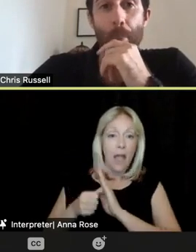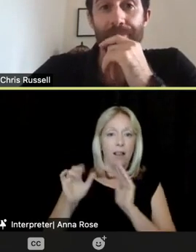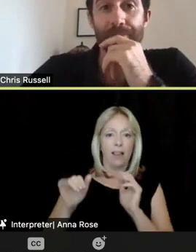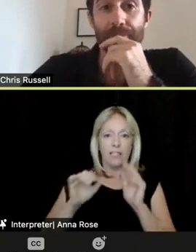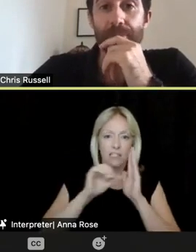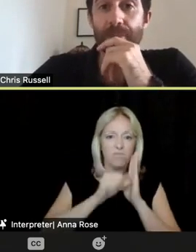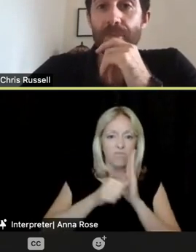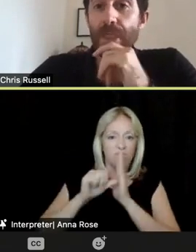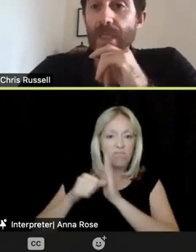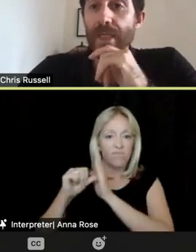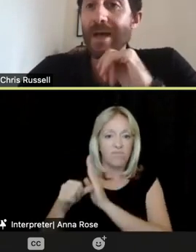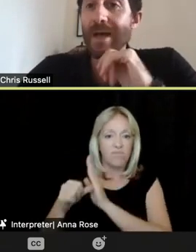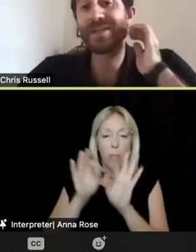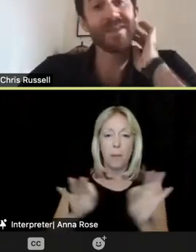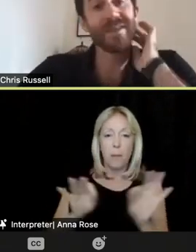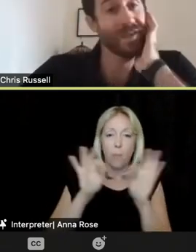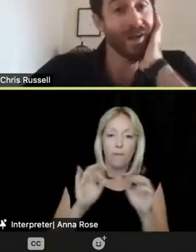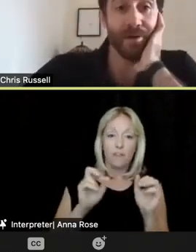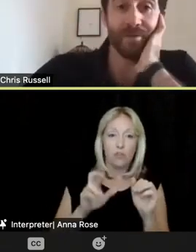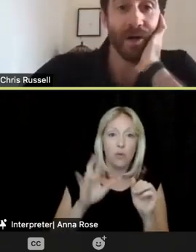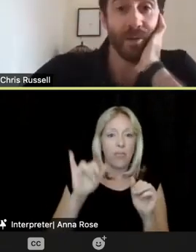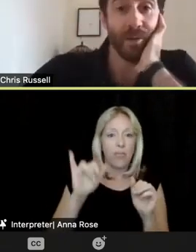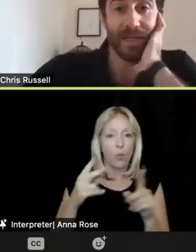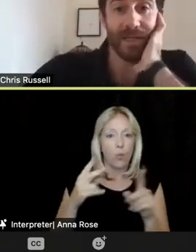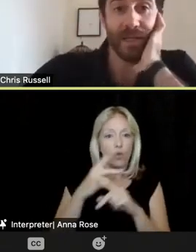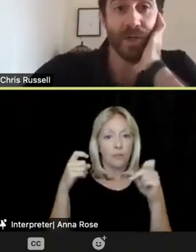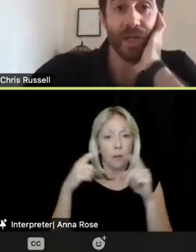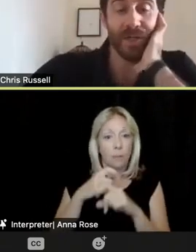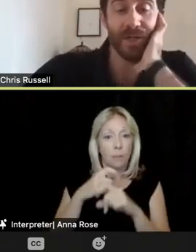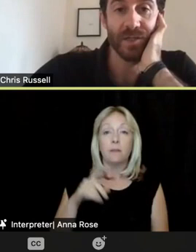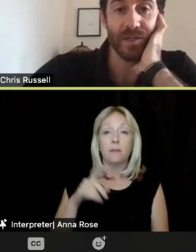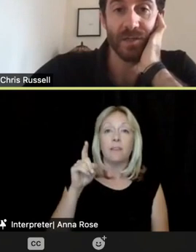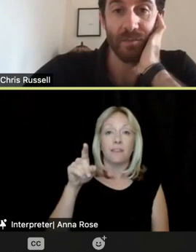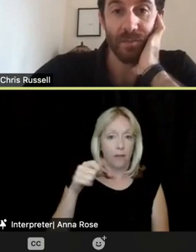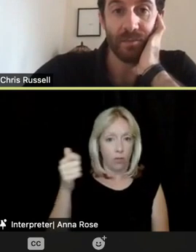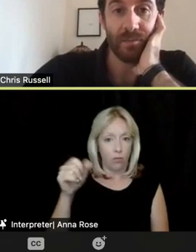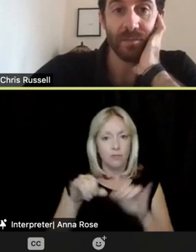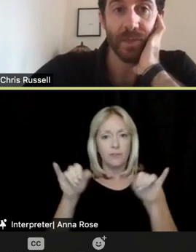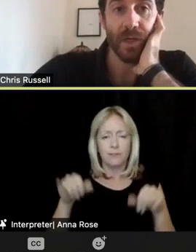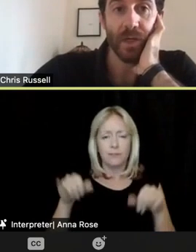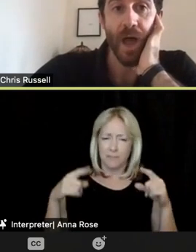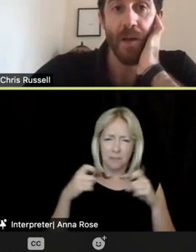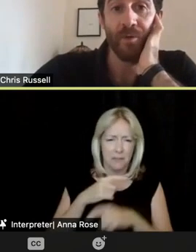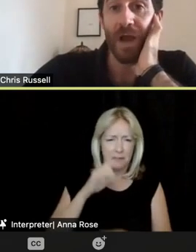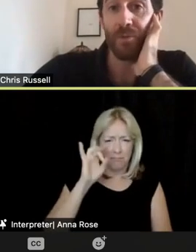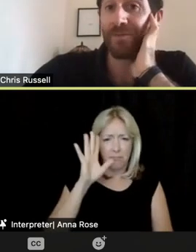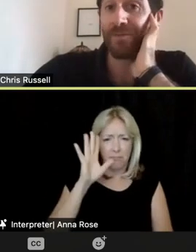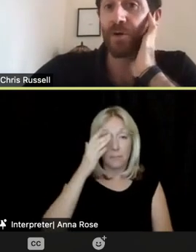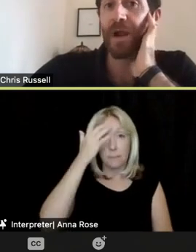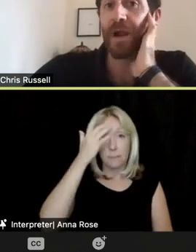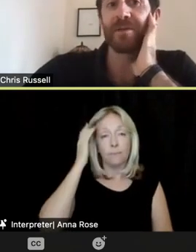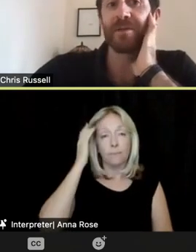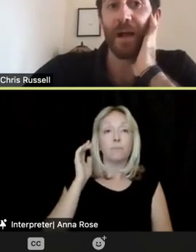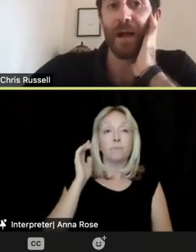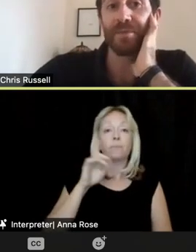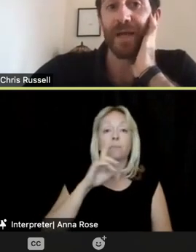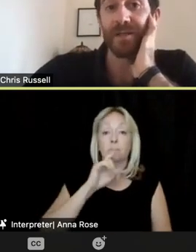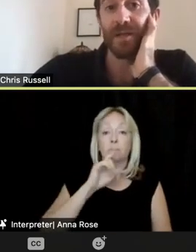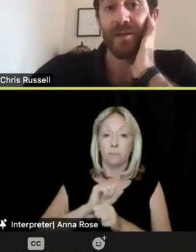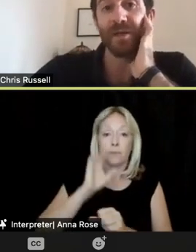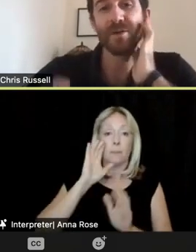complex. Now, this is another very complex communication system. We've got real photographs